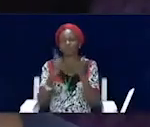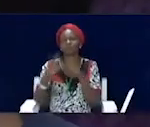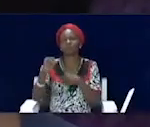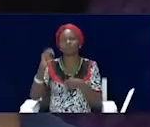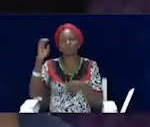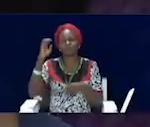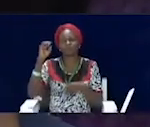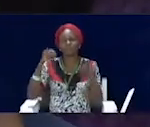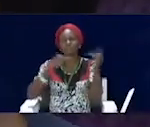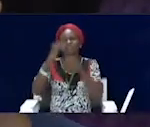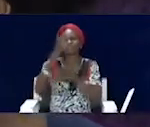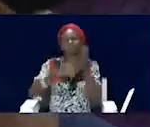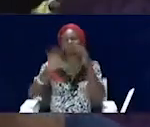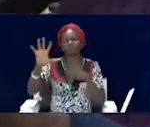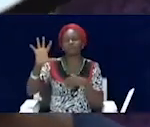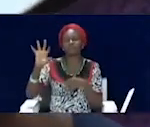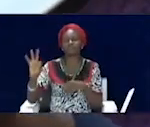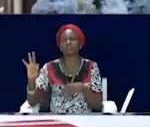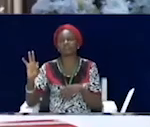Isaiah 59,